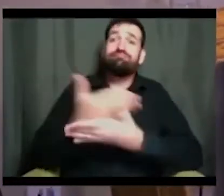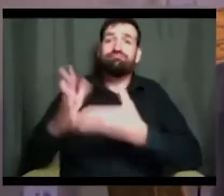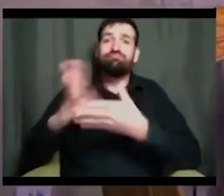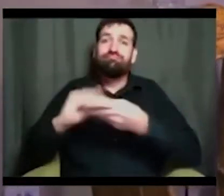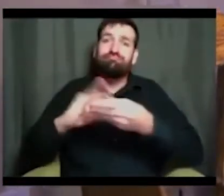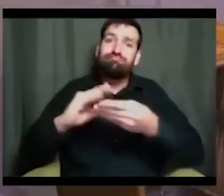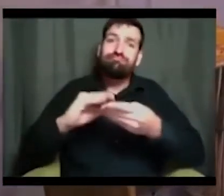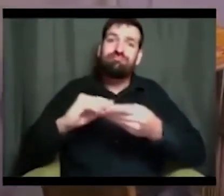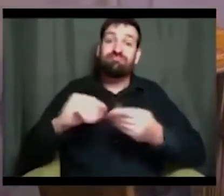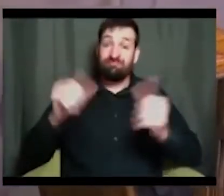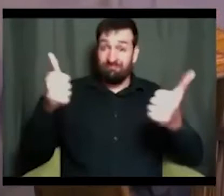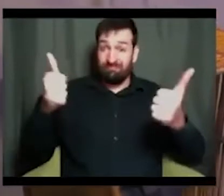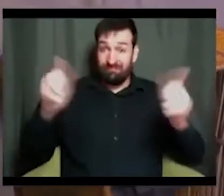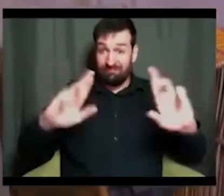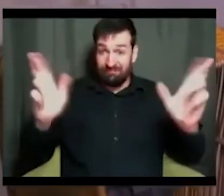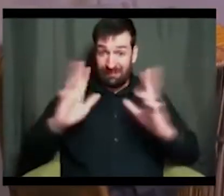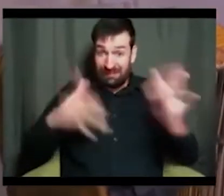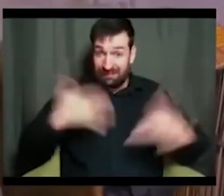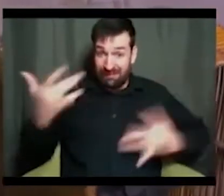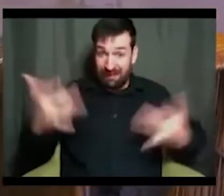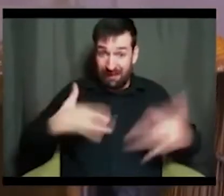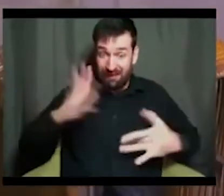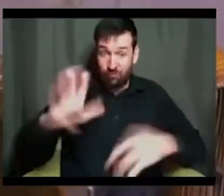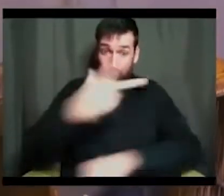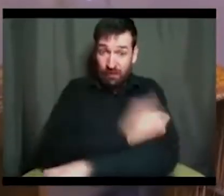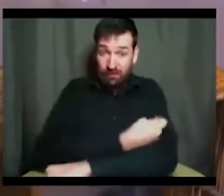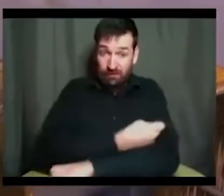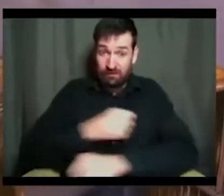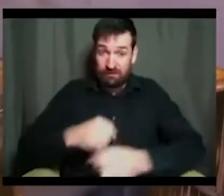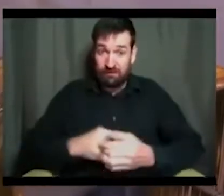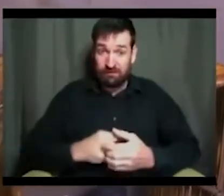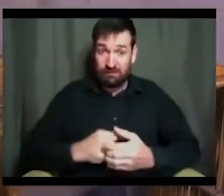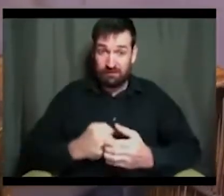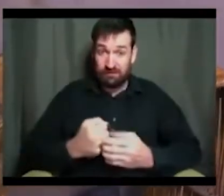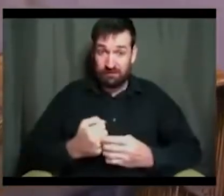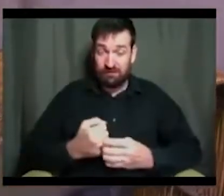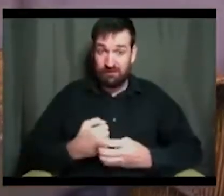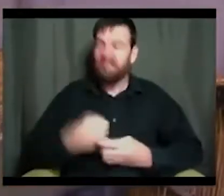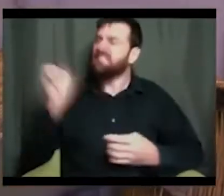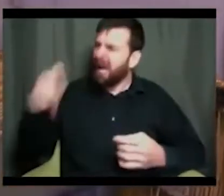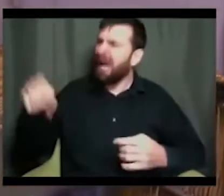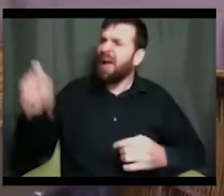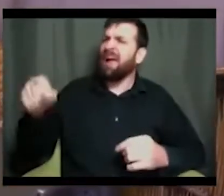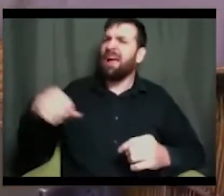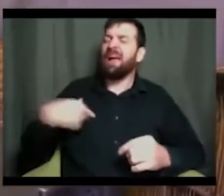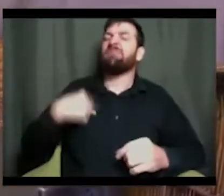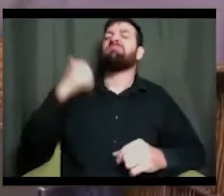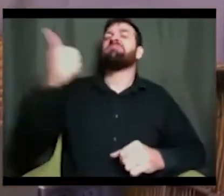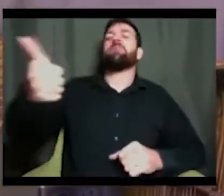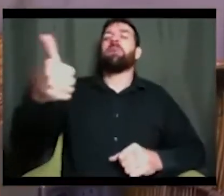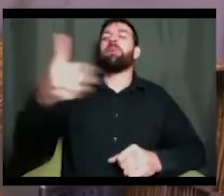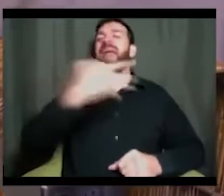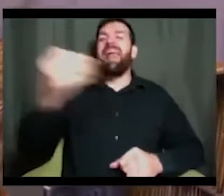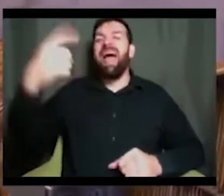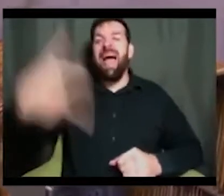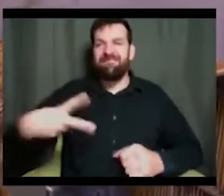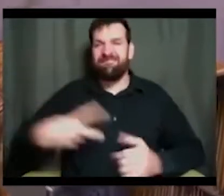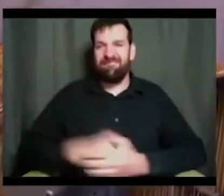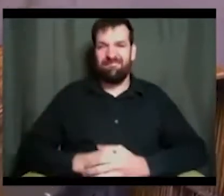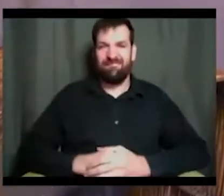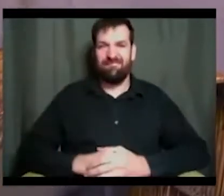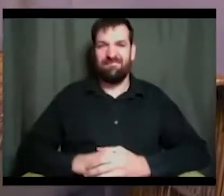up. Are you excited about getting your shot today? Yeah, I give a thumbs up and a half. Thumbs up and a